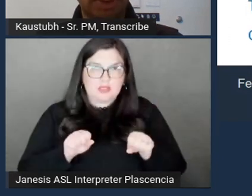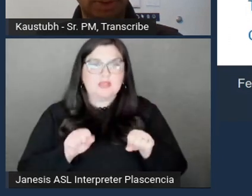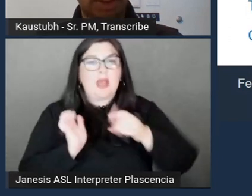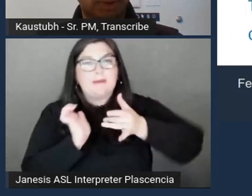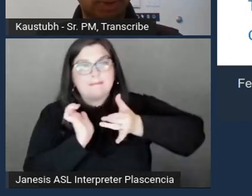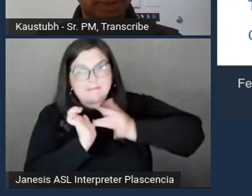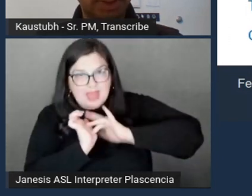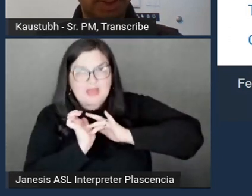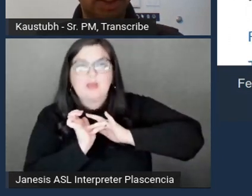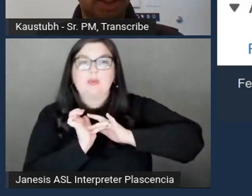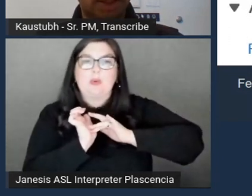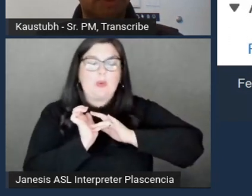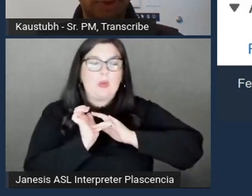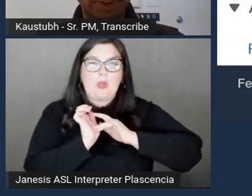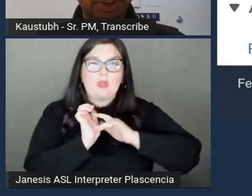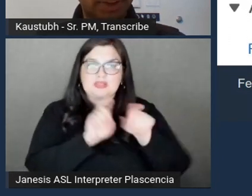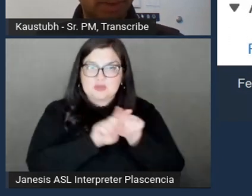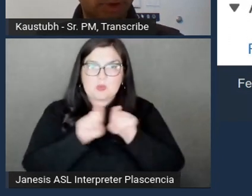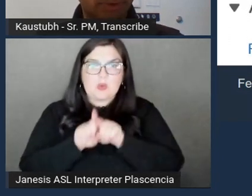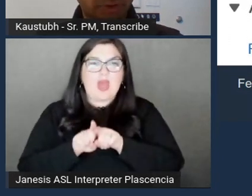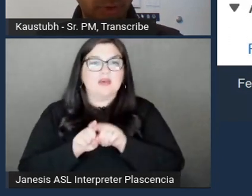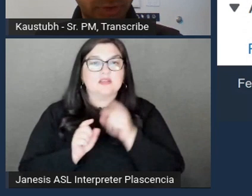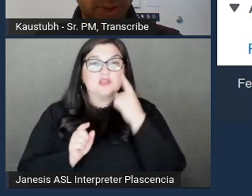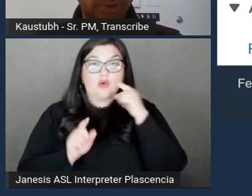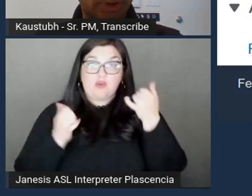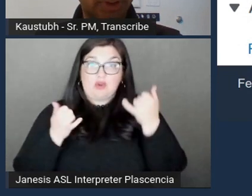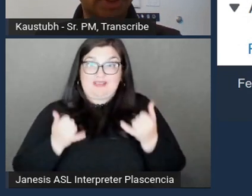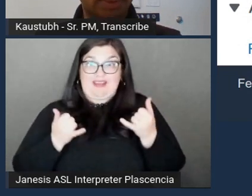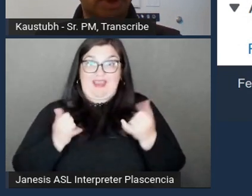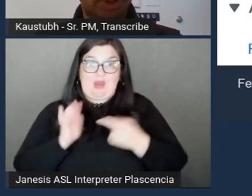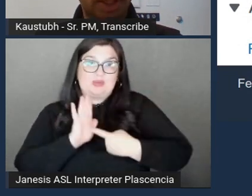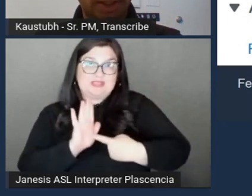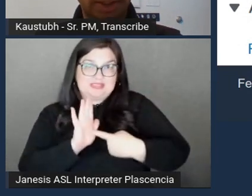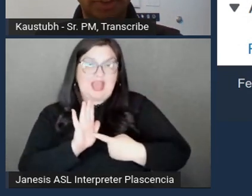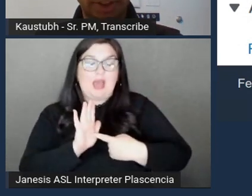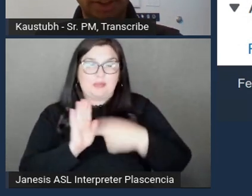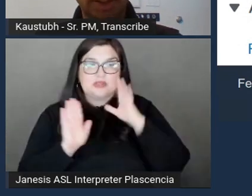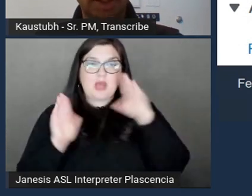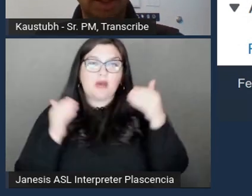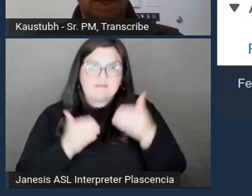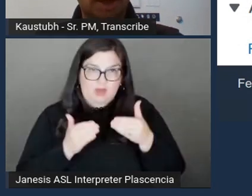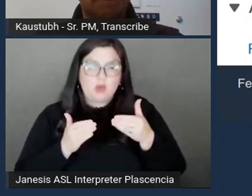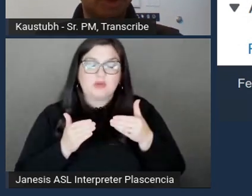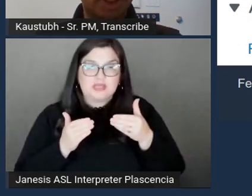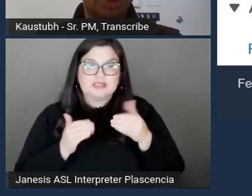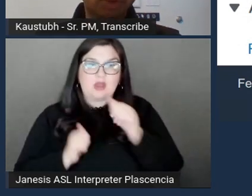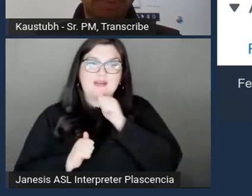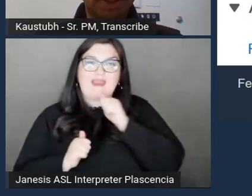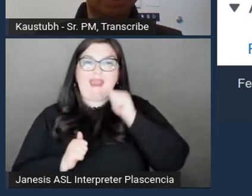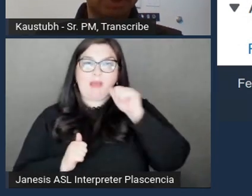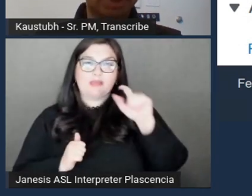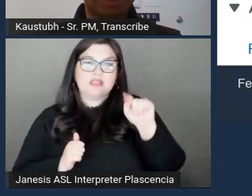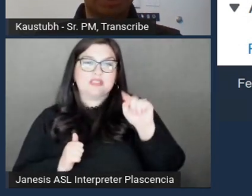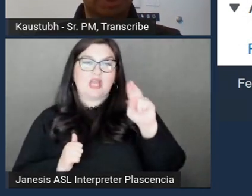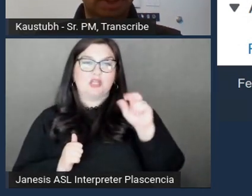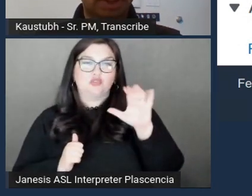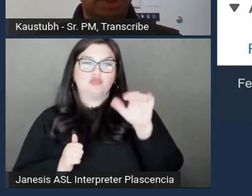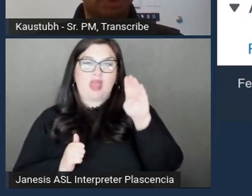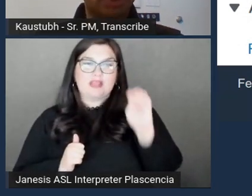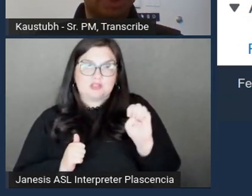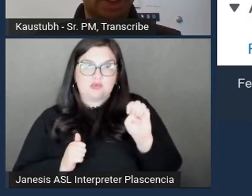cases. So these are the other ones. For this demo, I'm going to focus on Amazon Transcribe call analytics, right? So there are two parts to